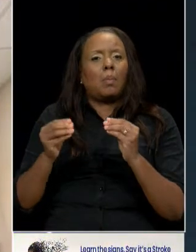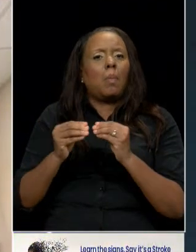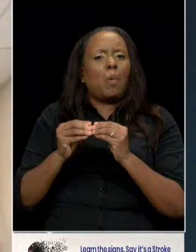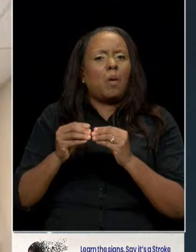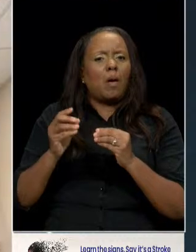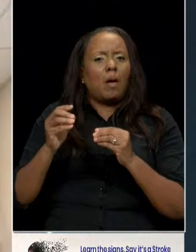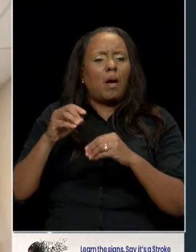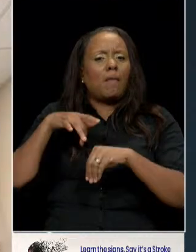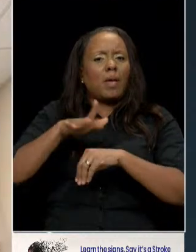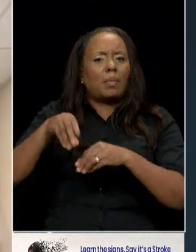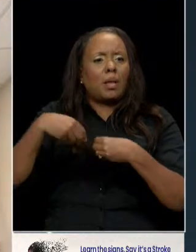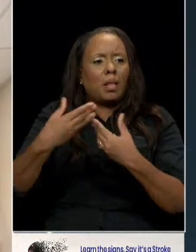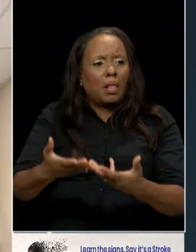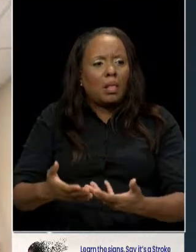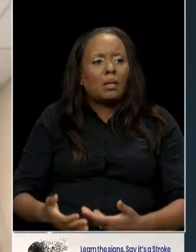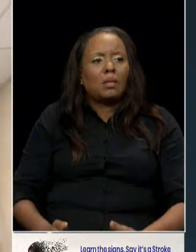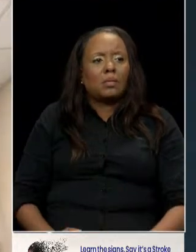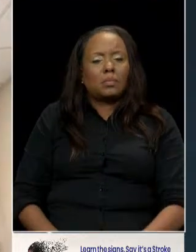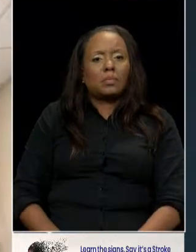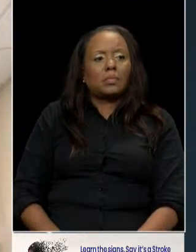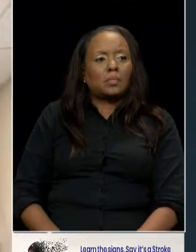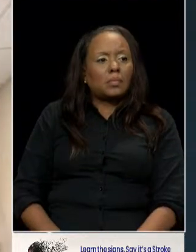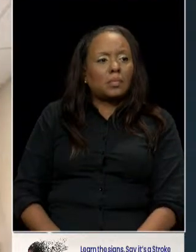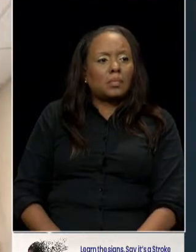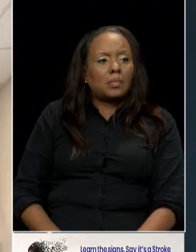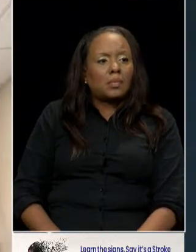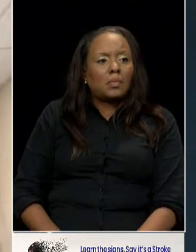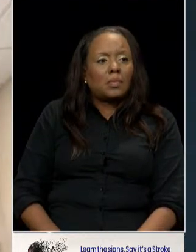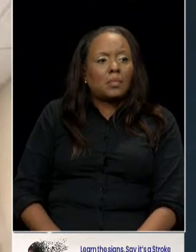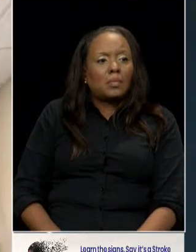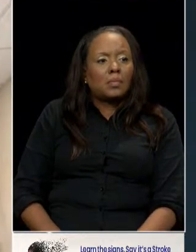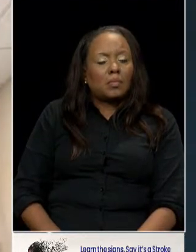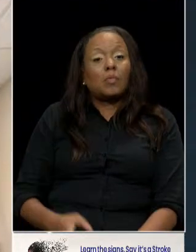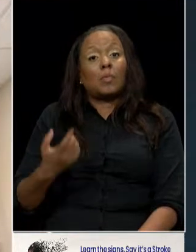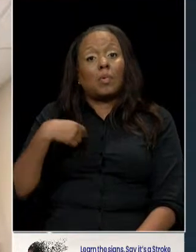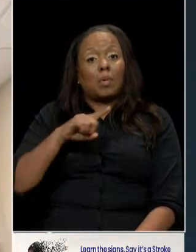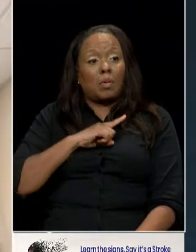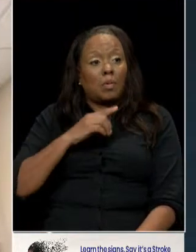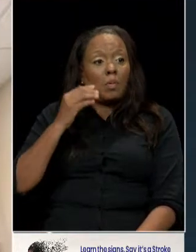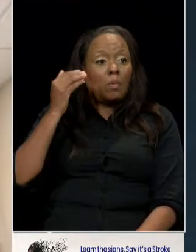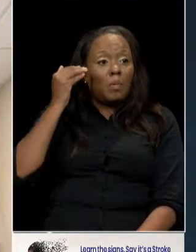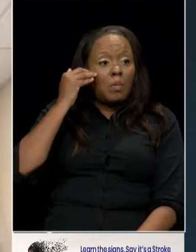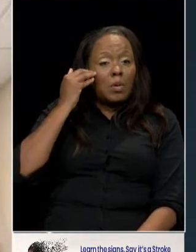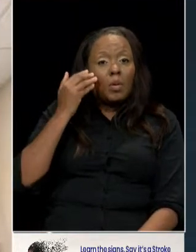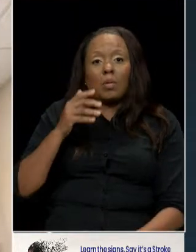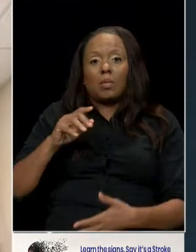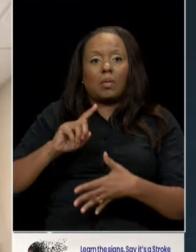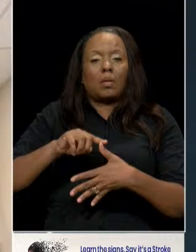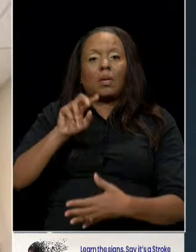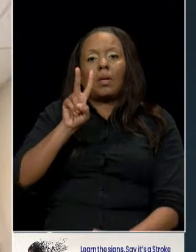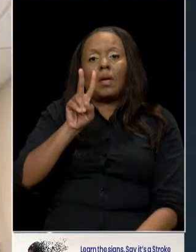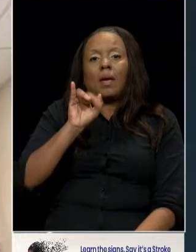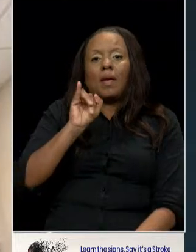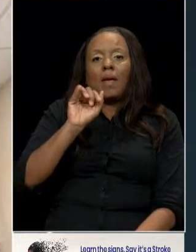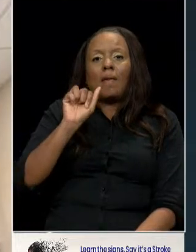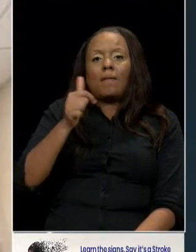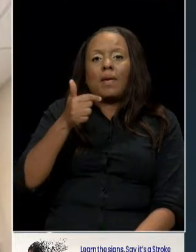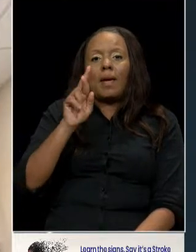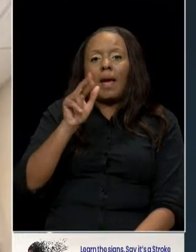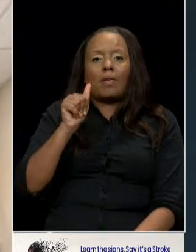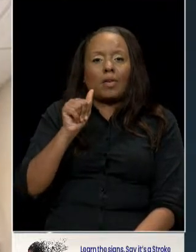oral medications are what we call 5-alpha phosphodiesterase inhibitors. Everybody knows about Viagra, the magic blue pill, the